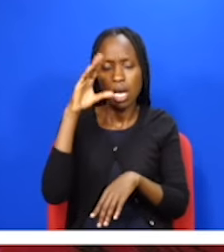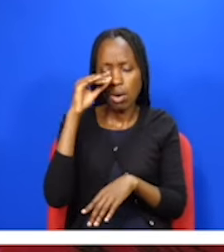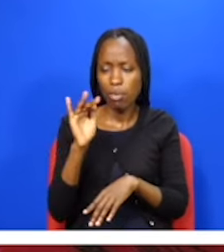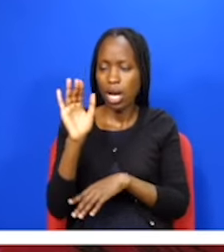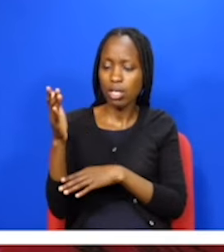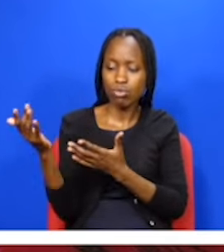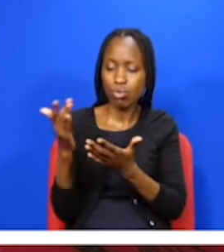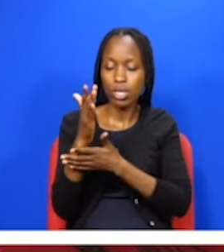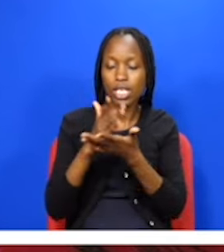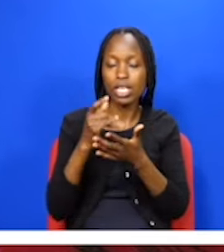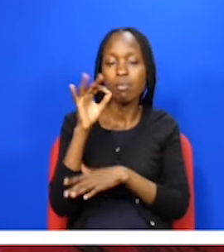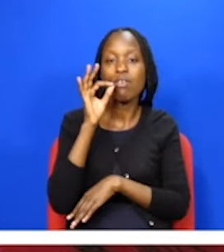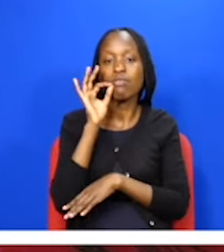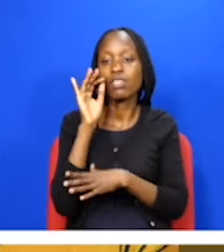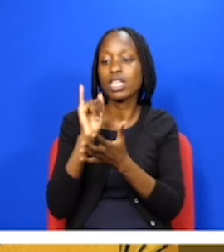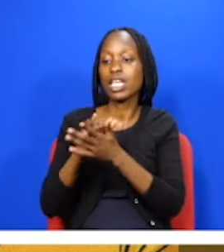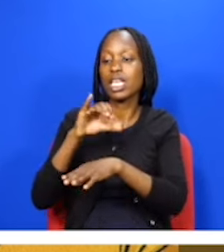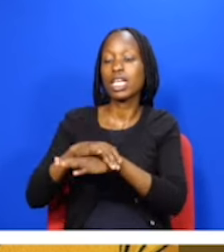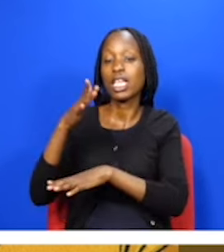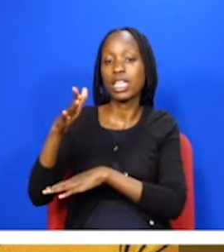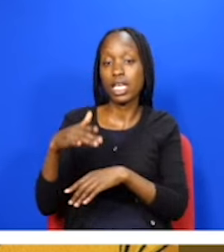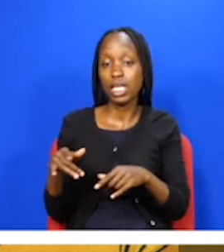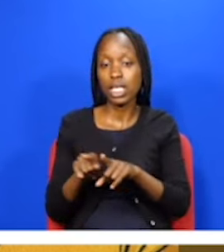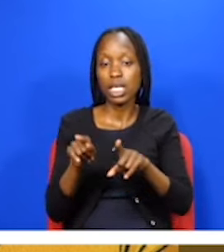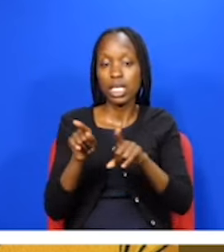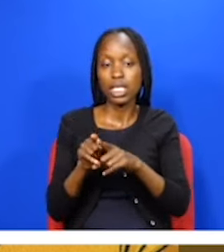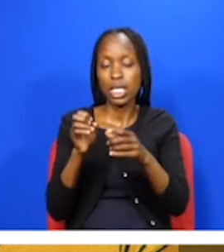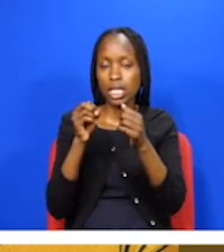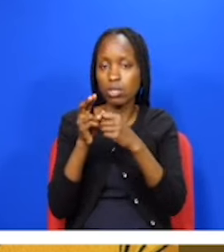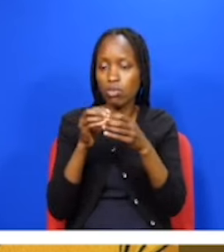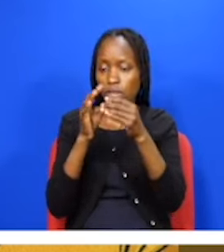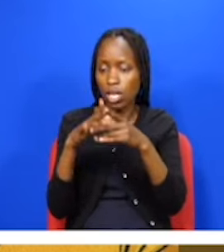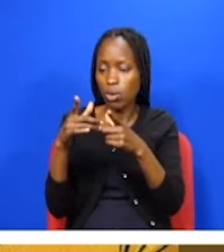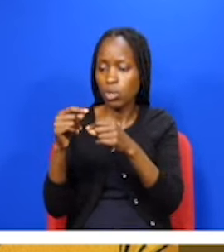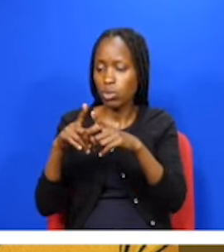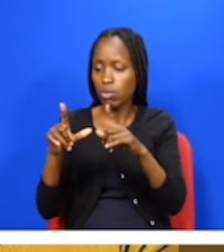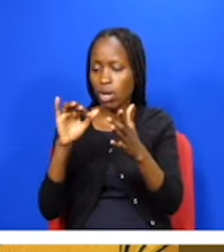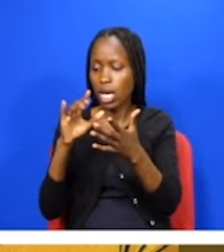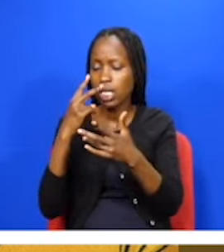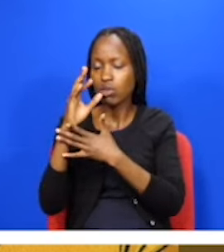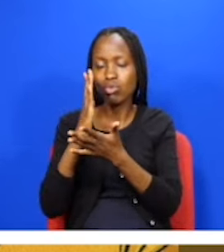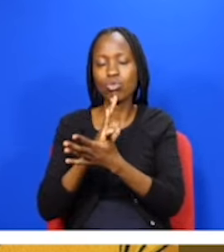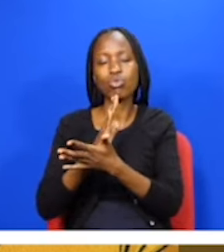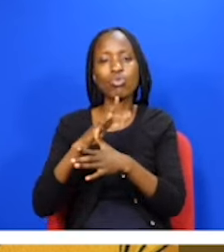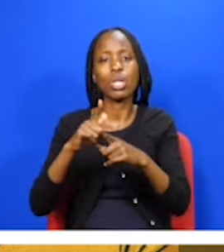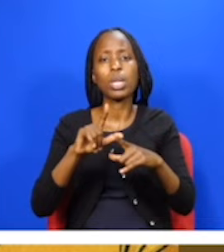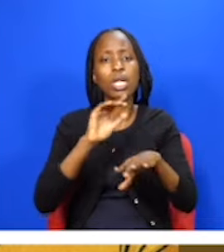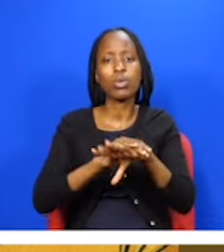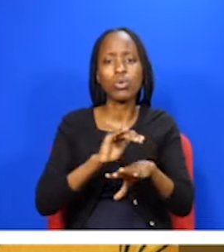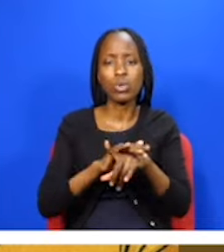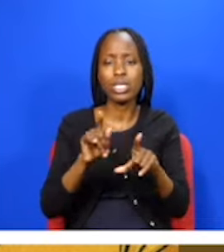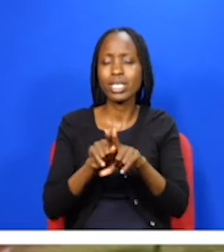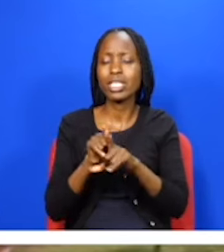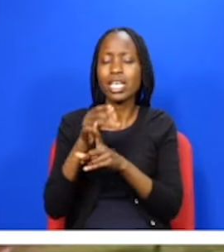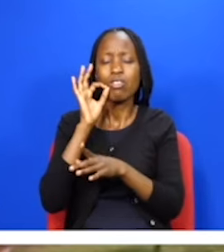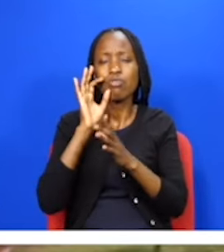some of the fruit that they would get. The men went into the land and found that it was really a good land. The grapes were so big